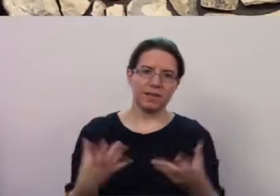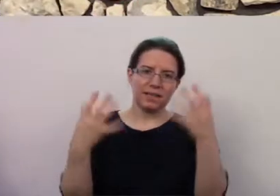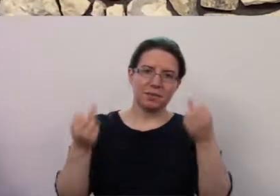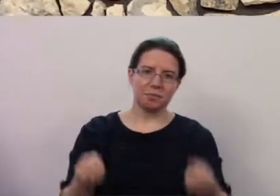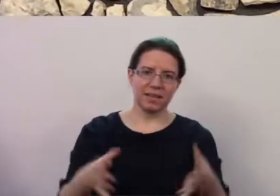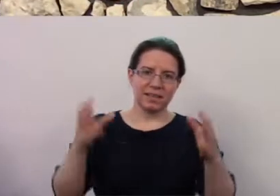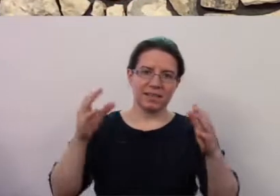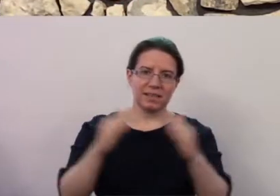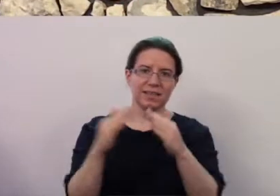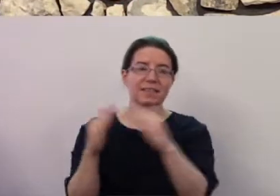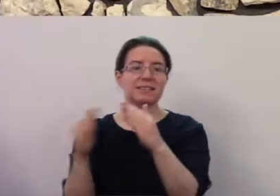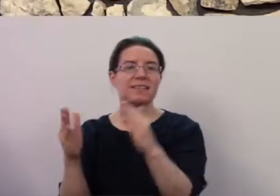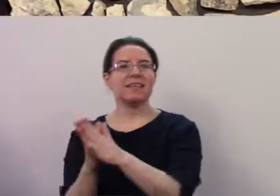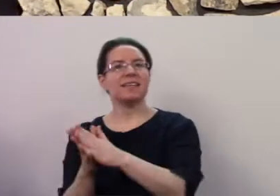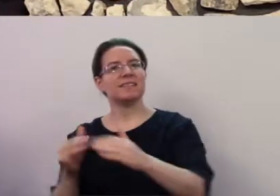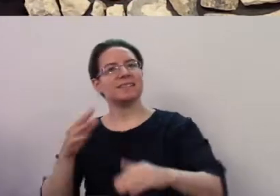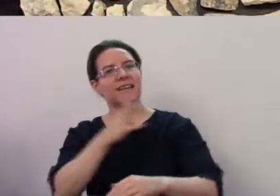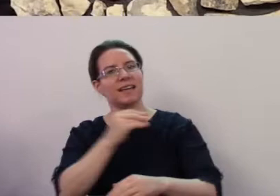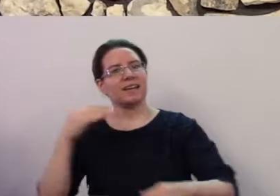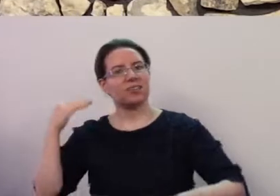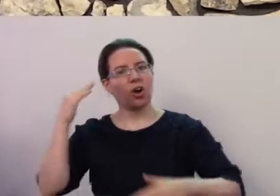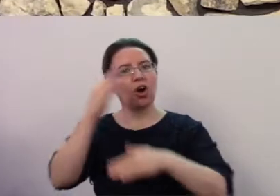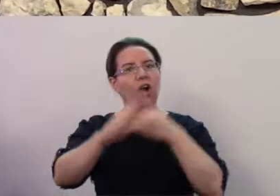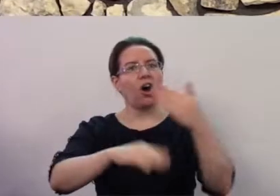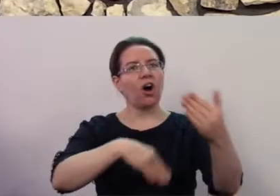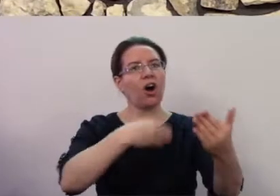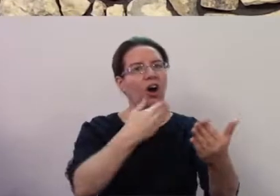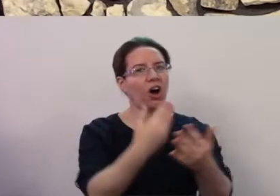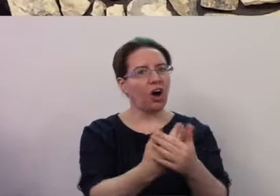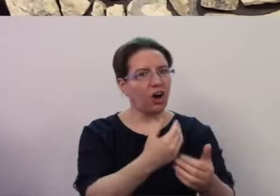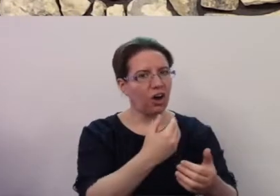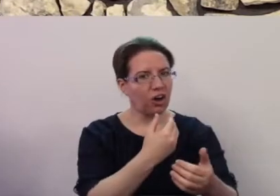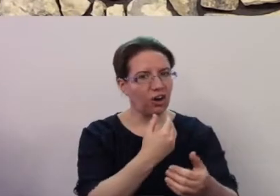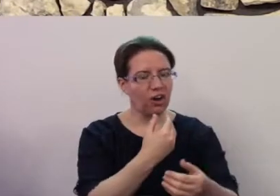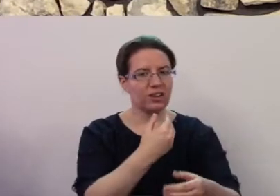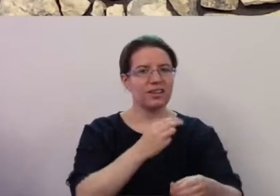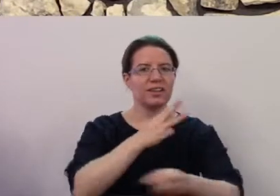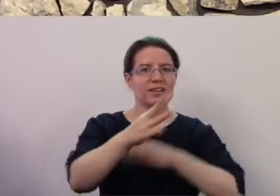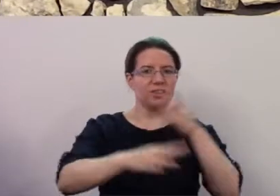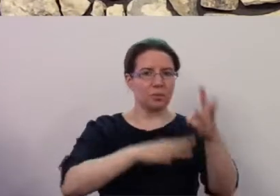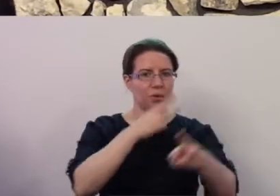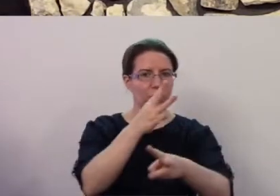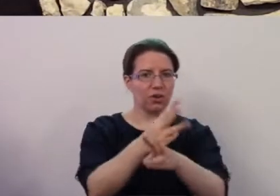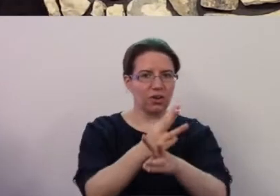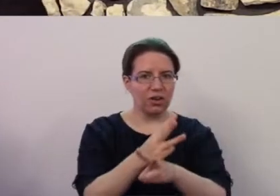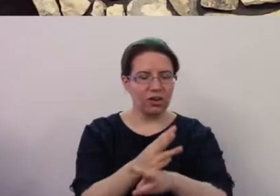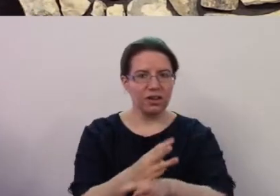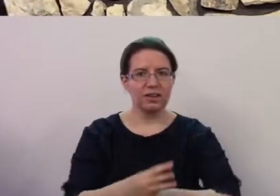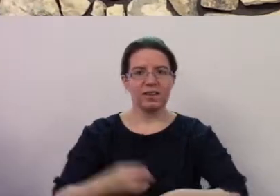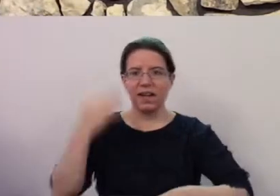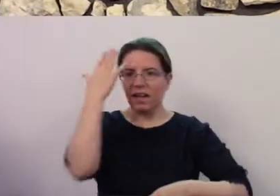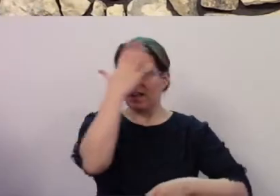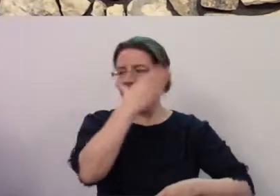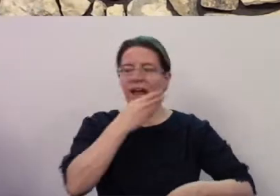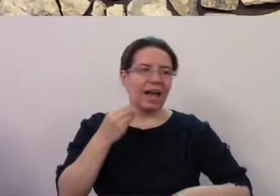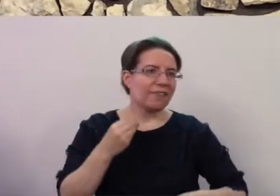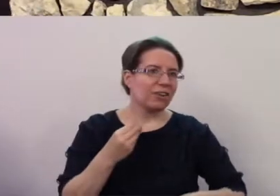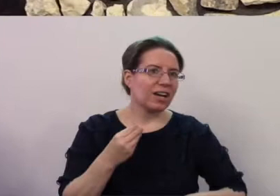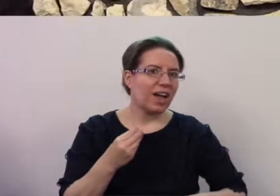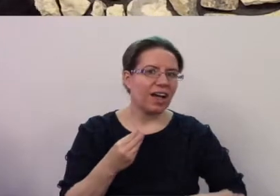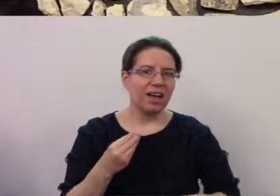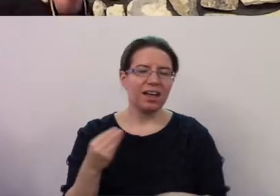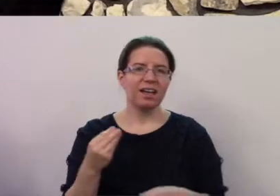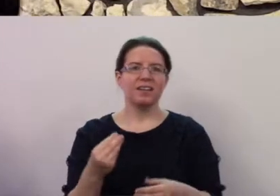Samaria, and unto the uttermost part of the earth, wherever you are on the earth, if it's the islands of the sea, or Africa,